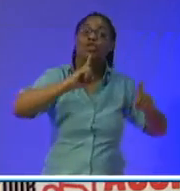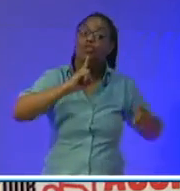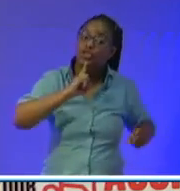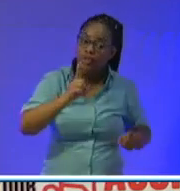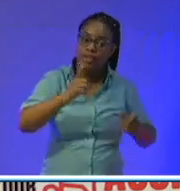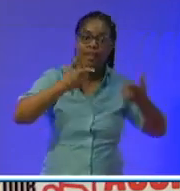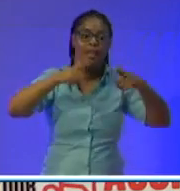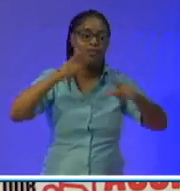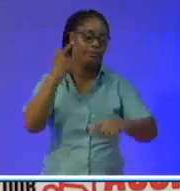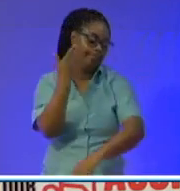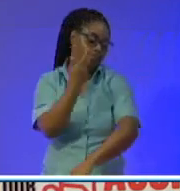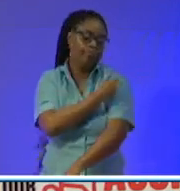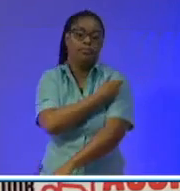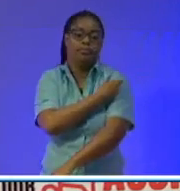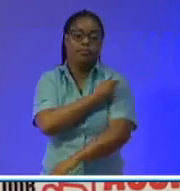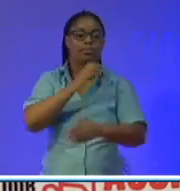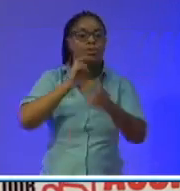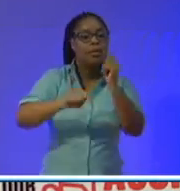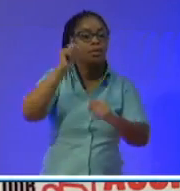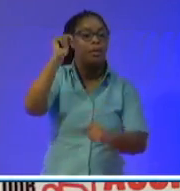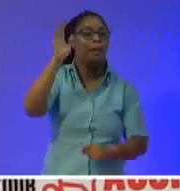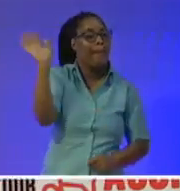vaccinate TNT. Goodbye for now.